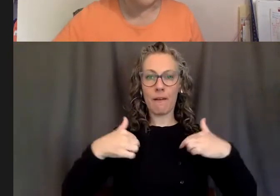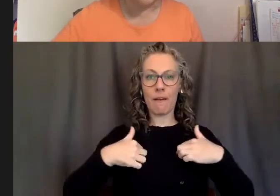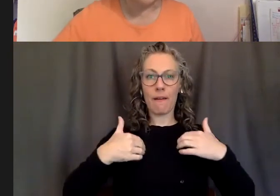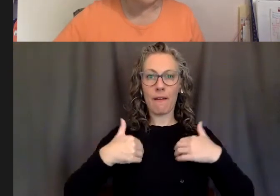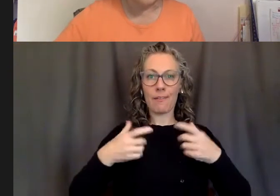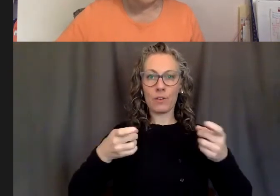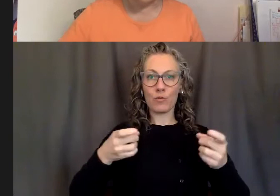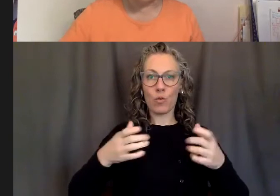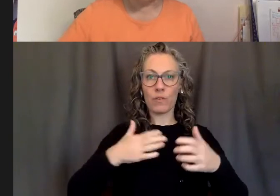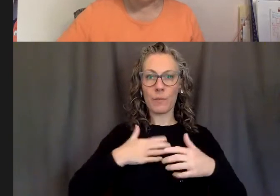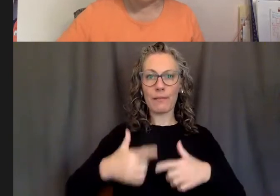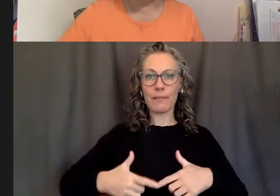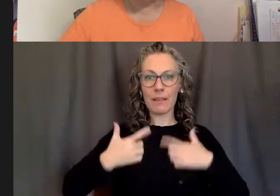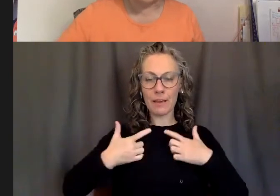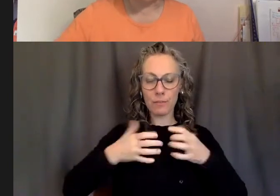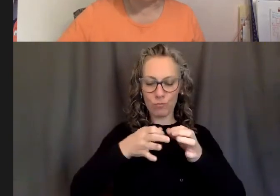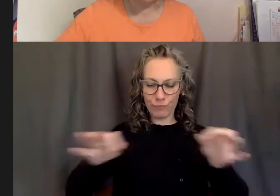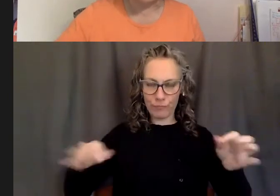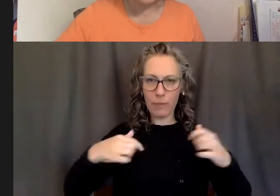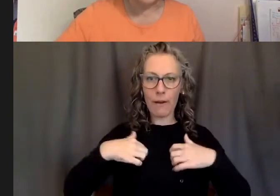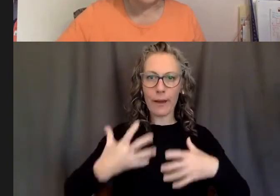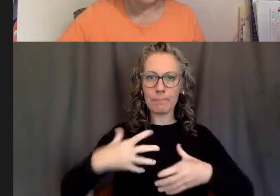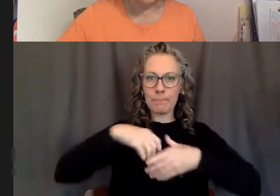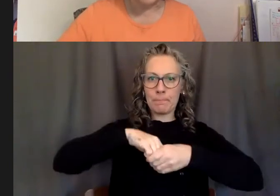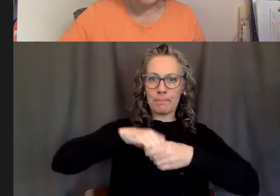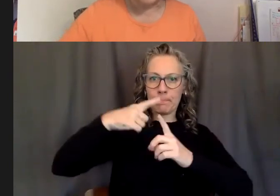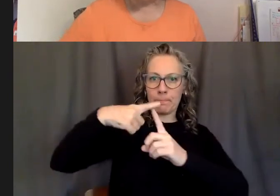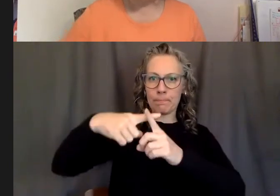life. I embrace the positivity.